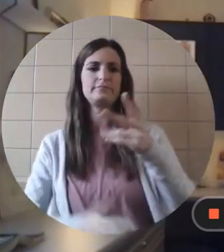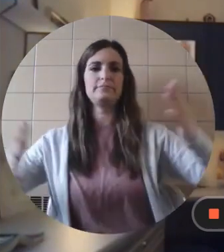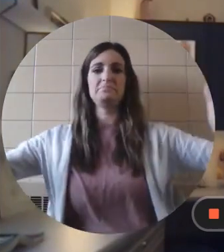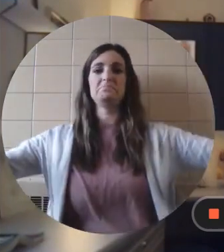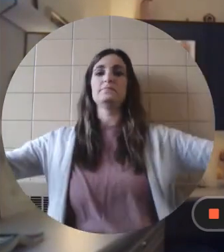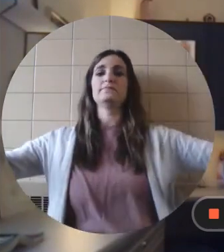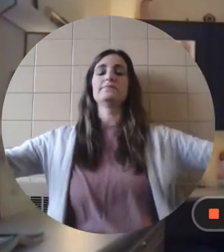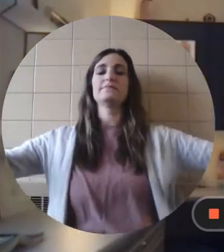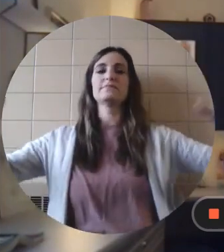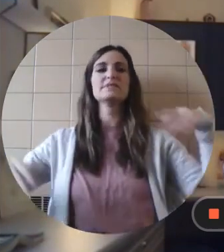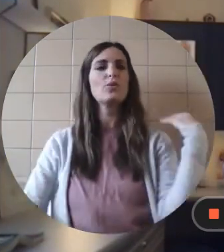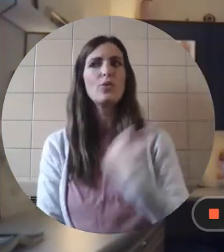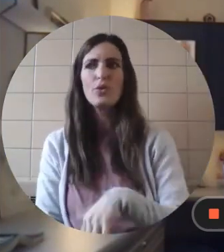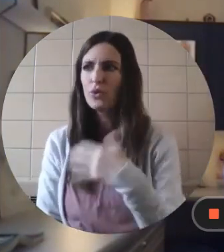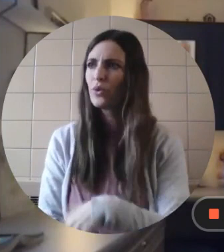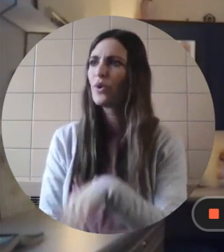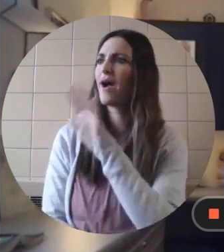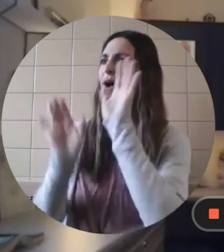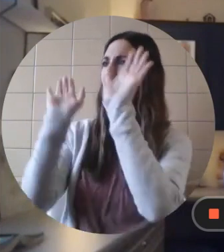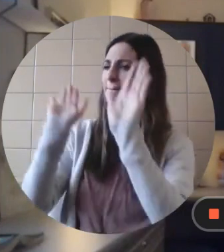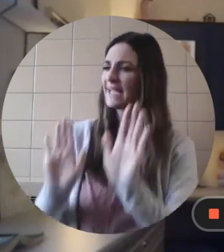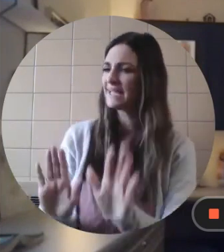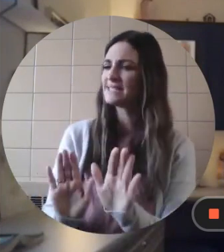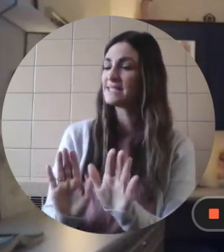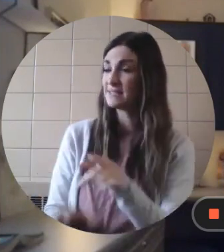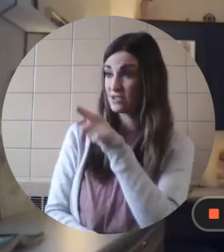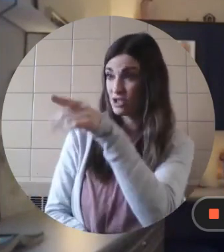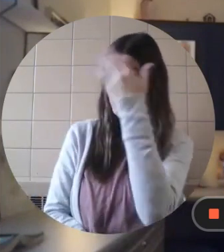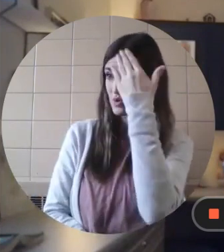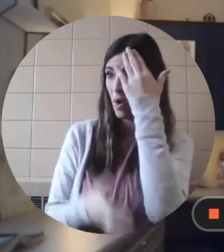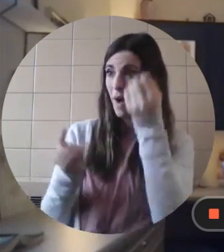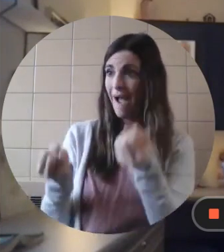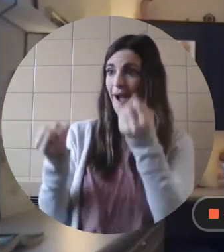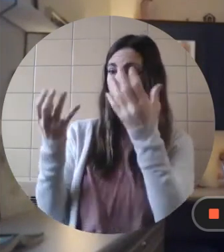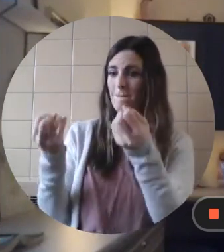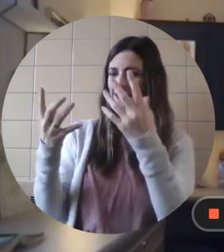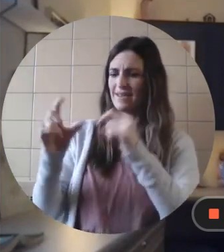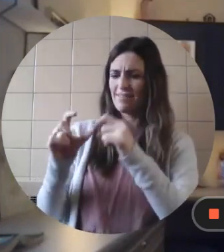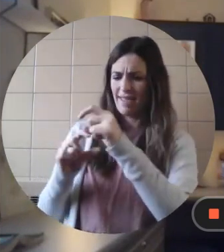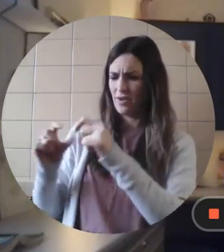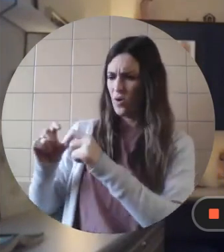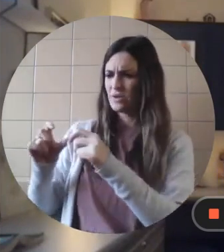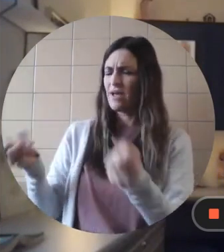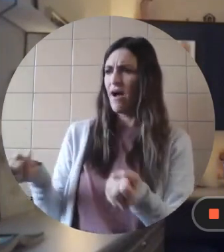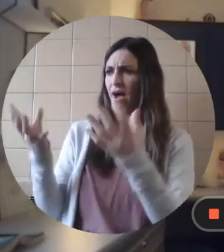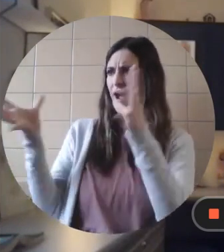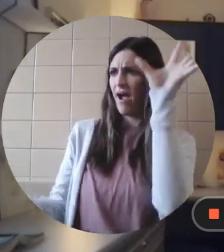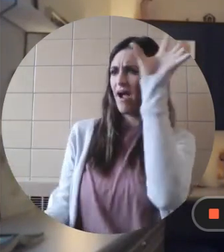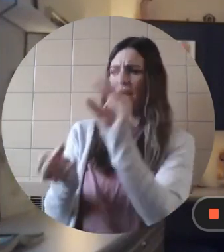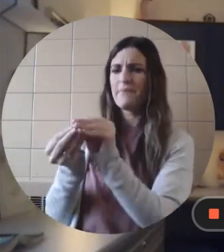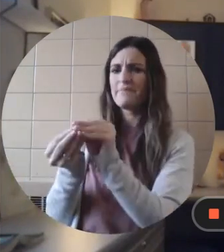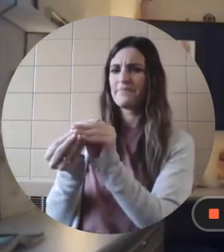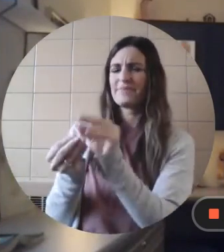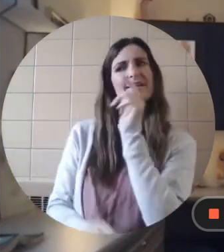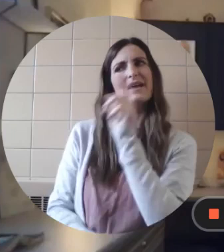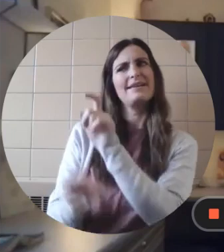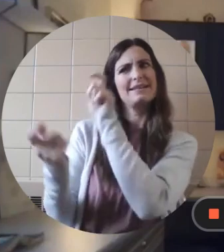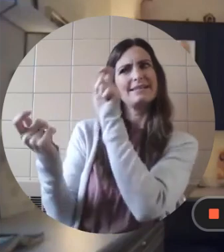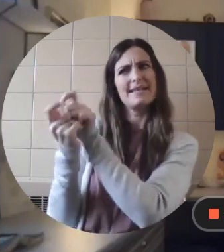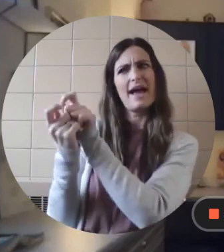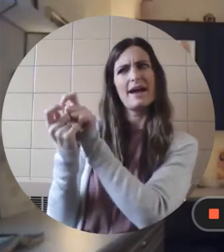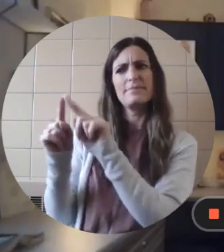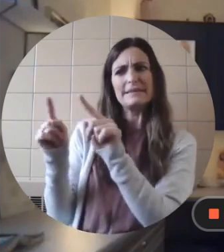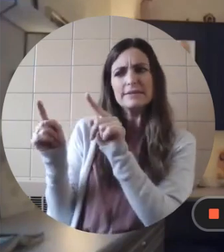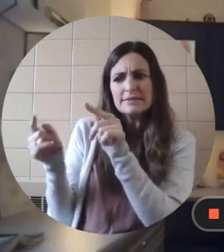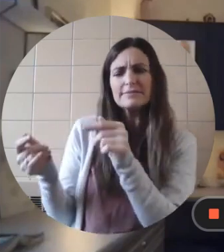apart. Wow, that's amazing, I said. Do you know how many Legos it took to build it? It doesn't have to be the exact number. Close is